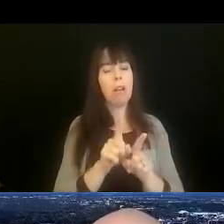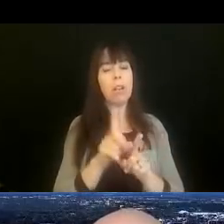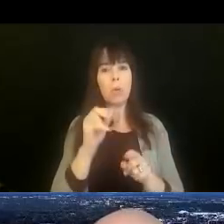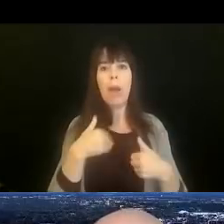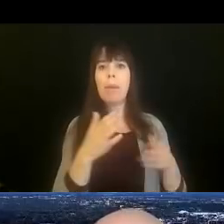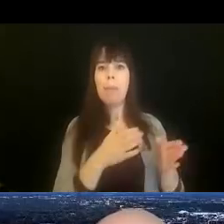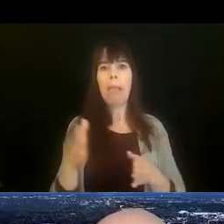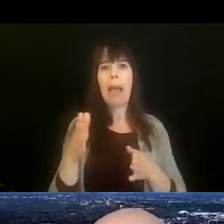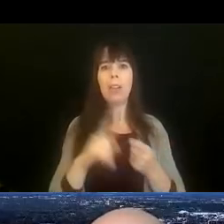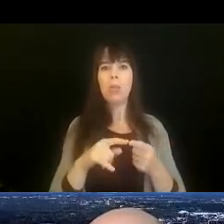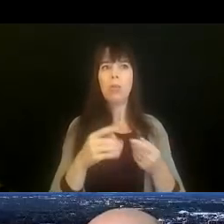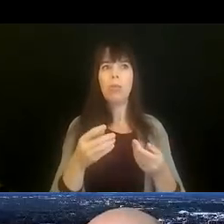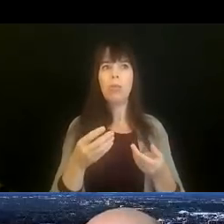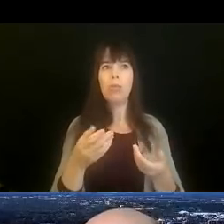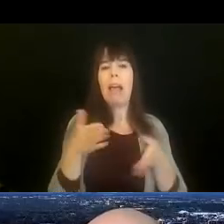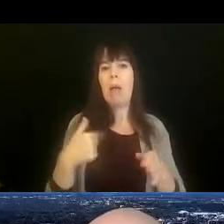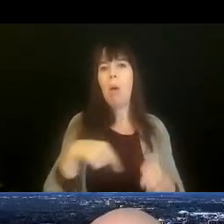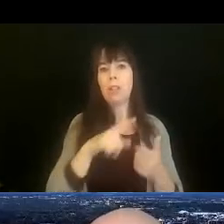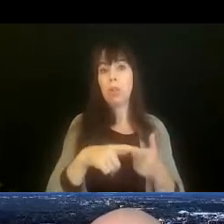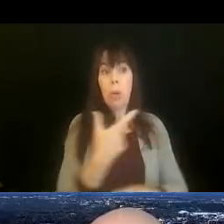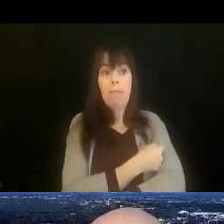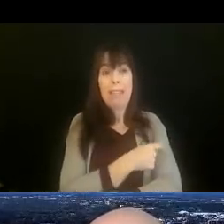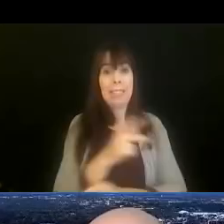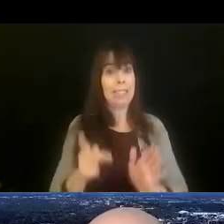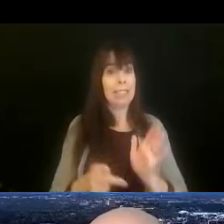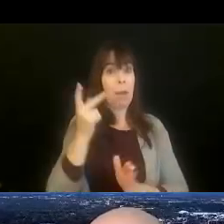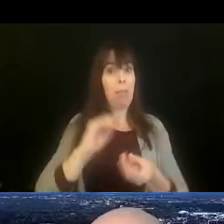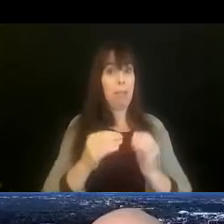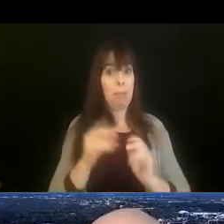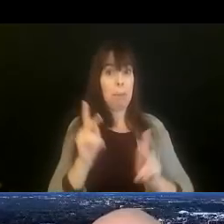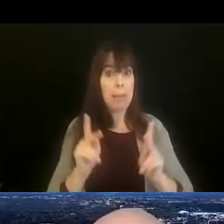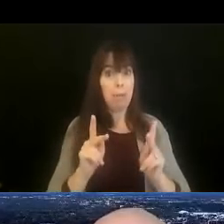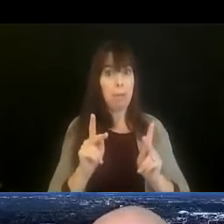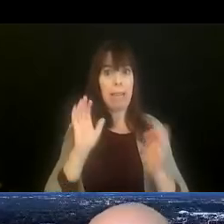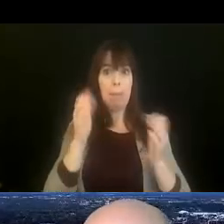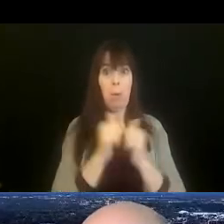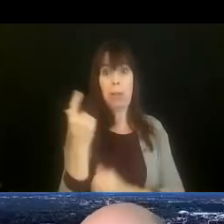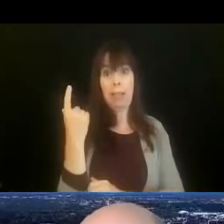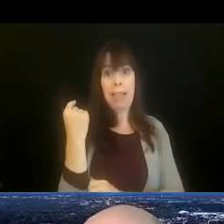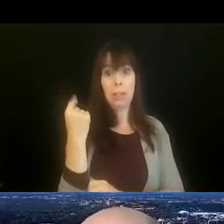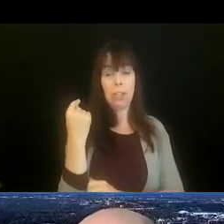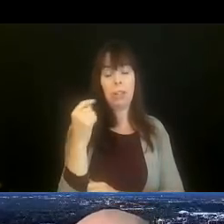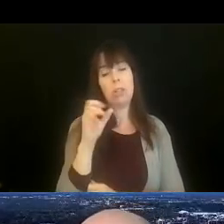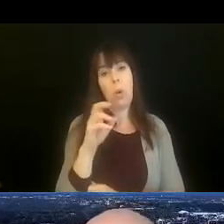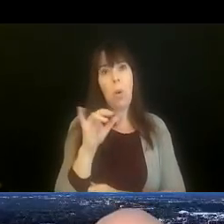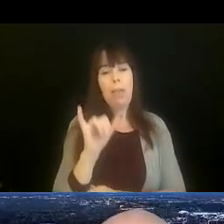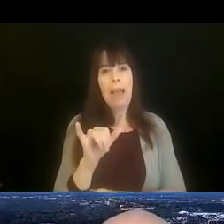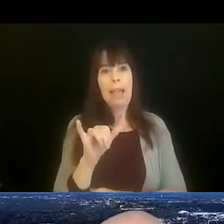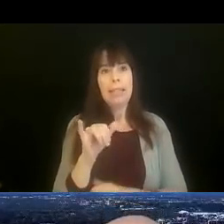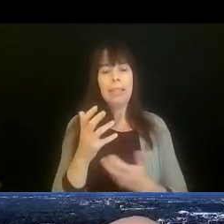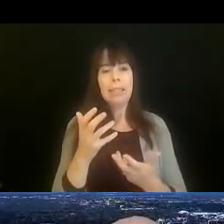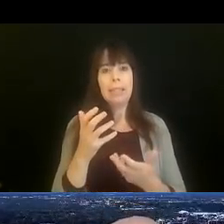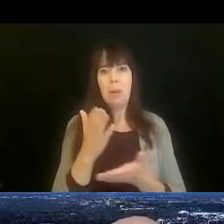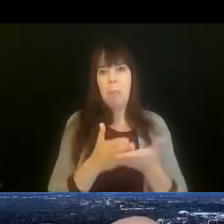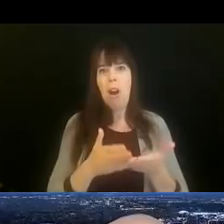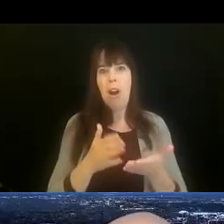that would allow us to vaccinate twice as many people as we did last year. And so that, and part of